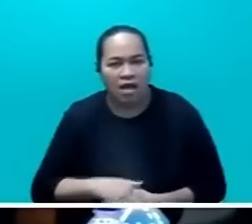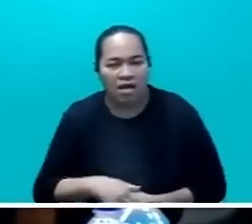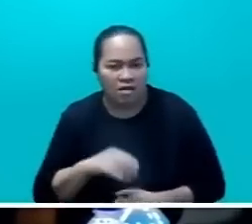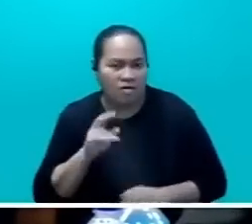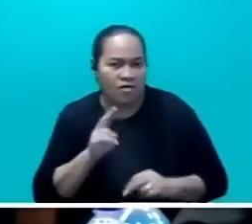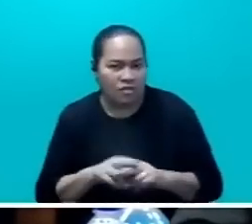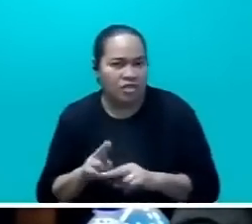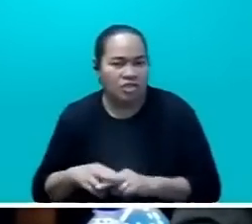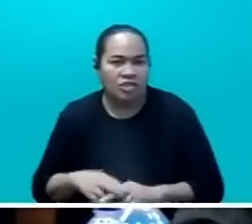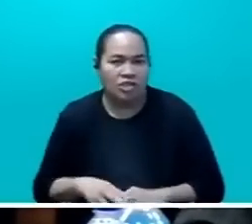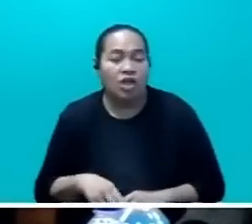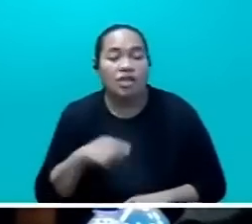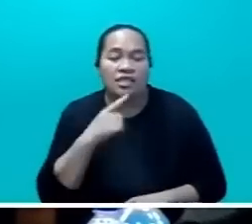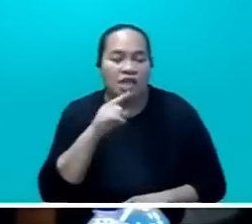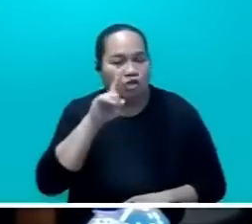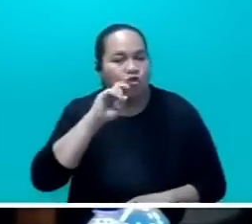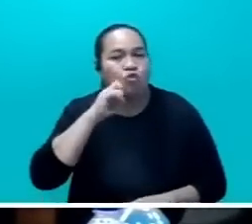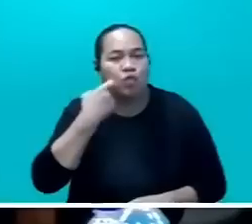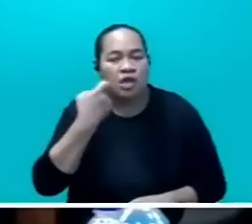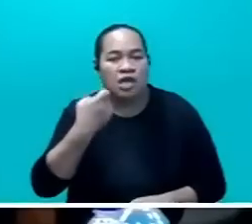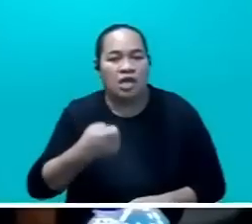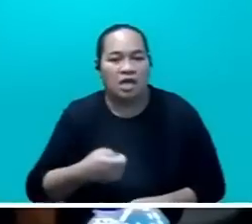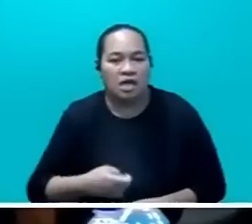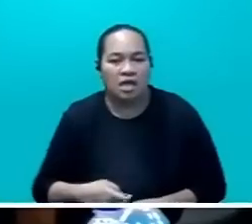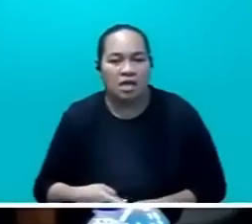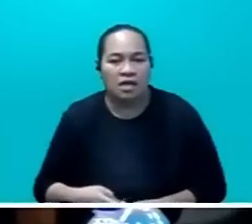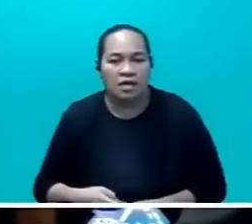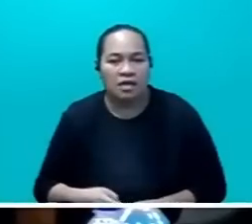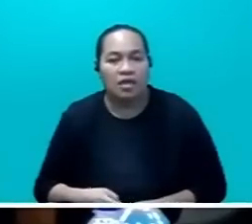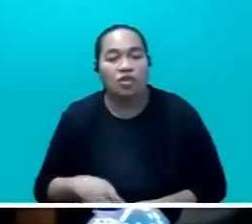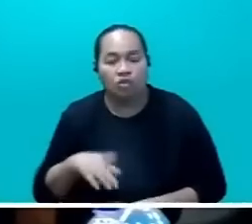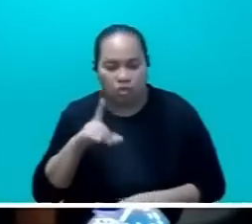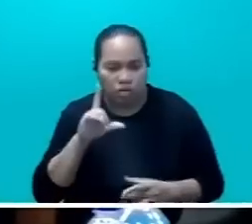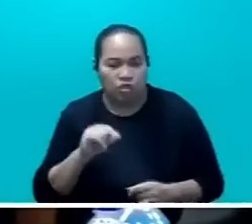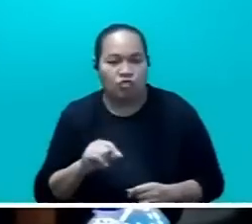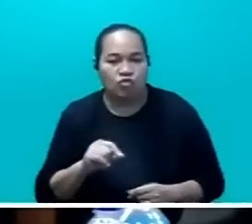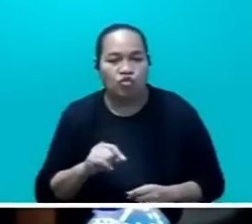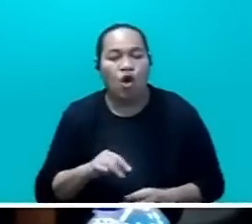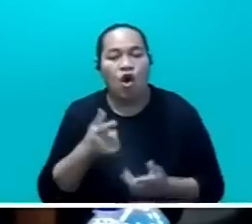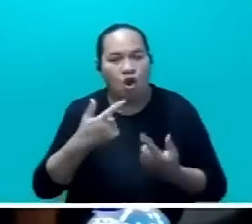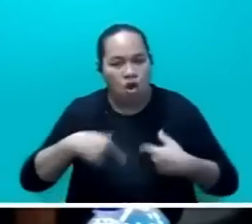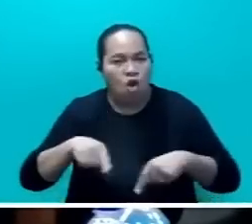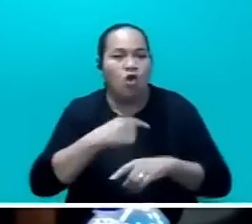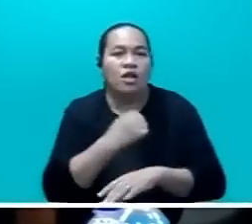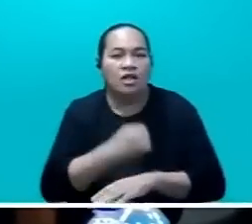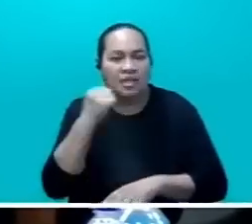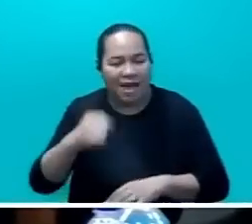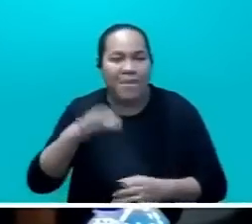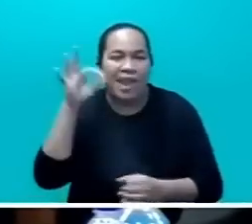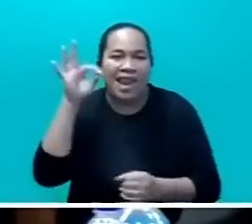country that he was going to hold local government elections.